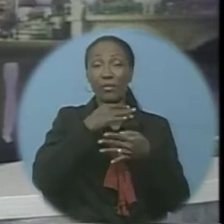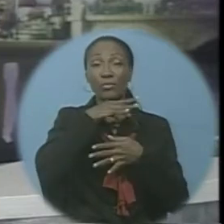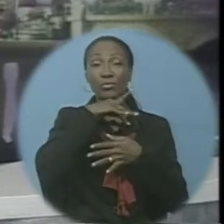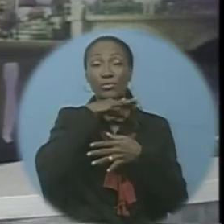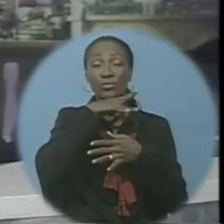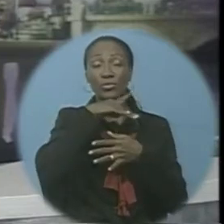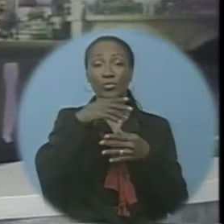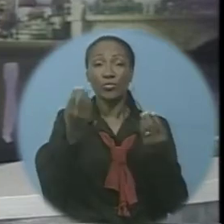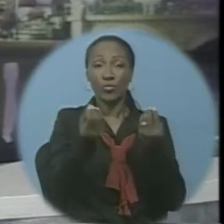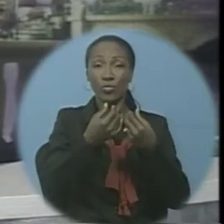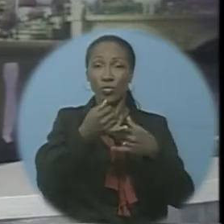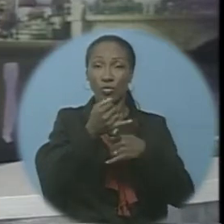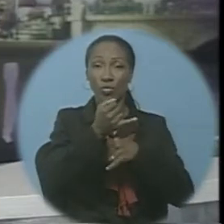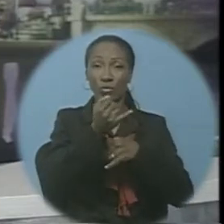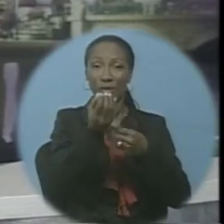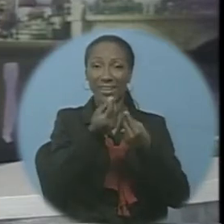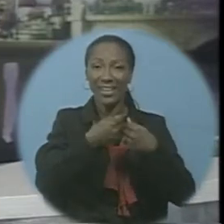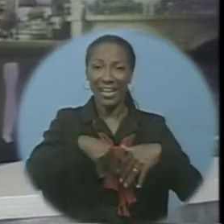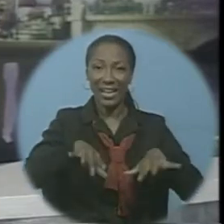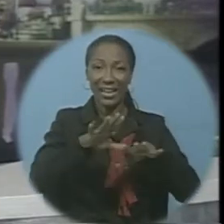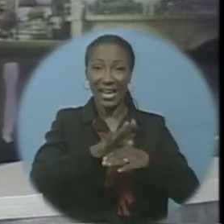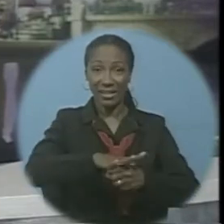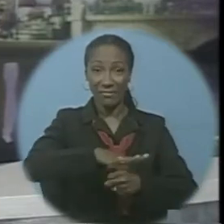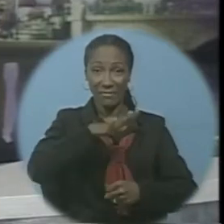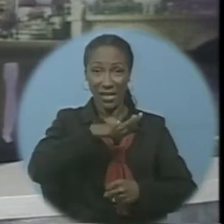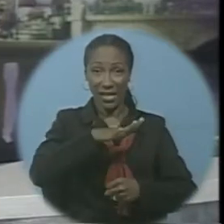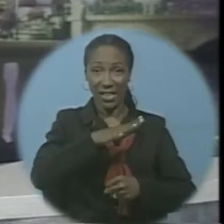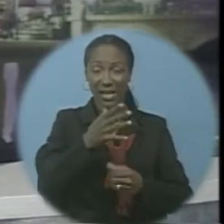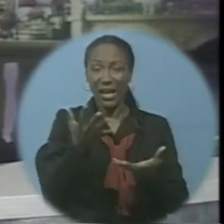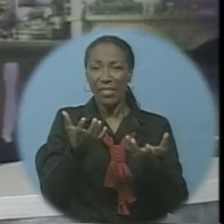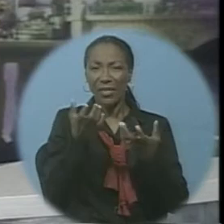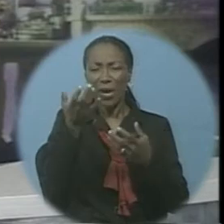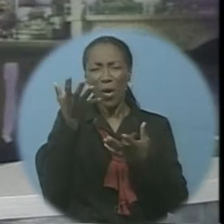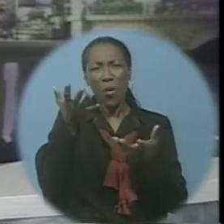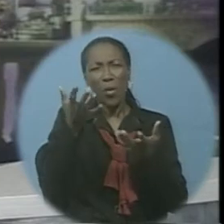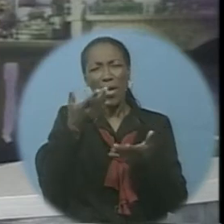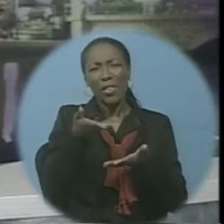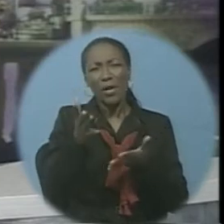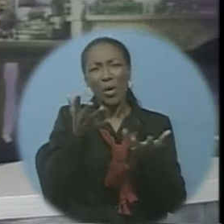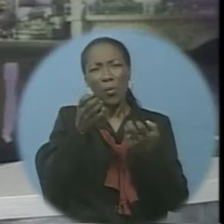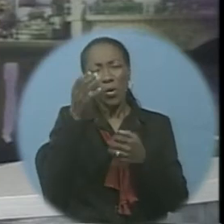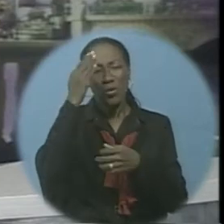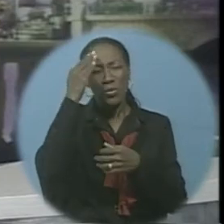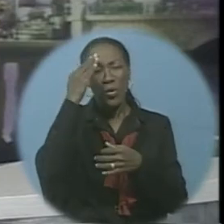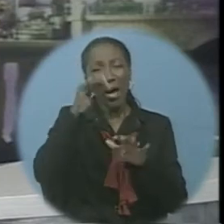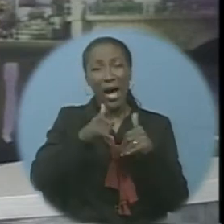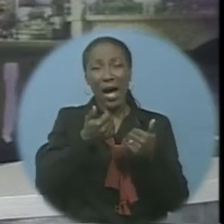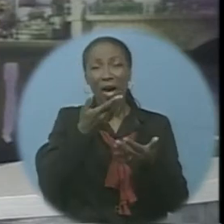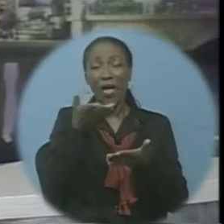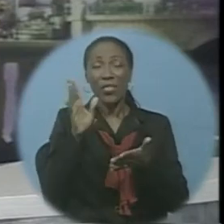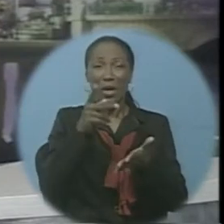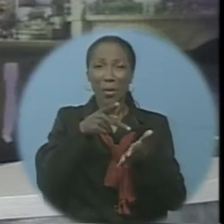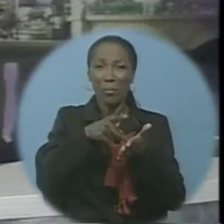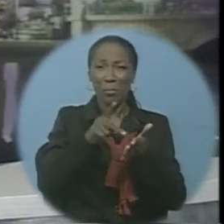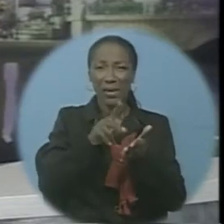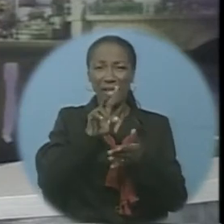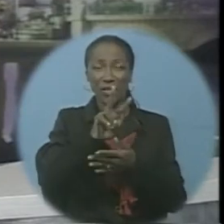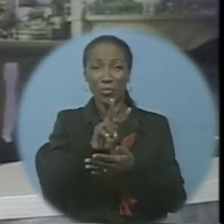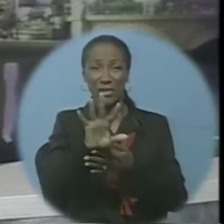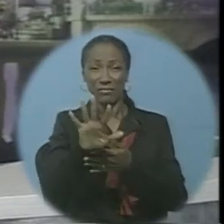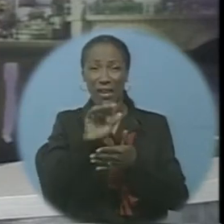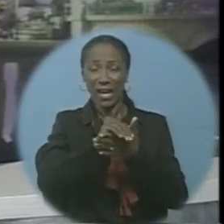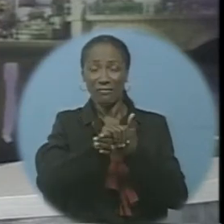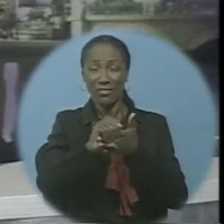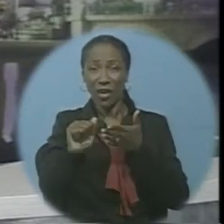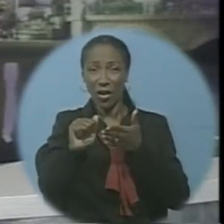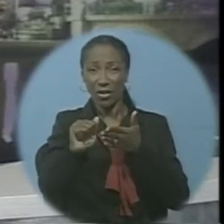island's landfill. One of their main concerns is how they will recoup the $25 a ton fee, which they will now have to pay